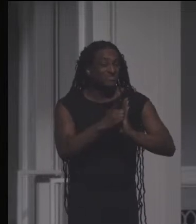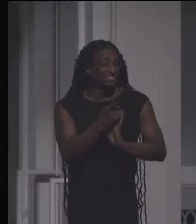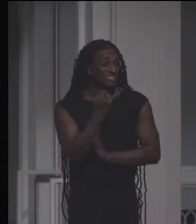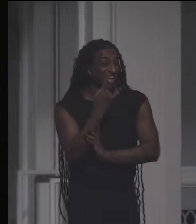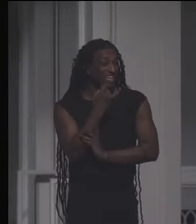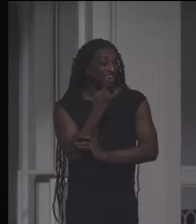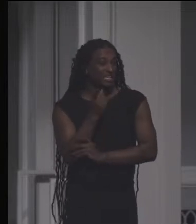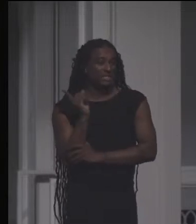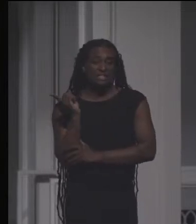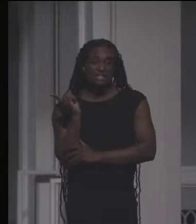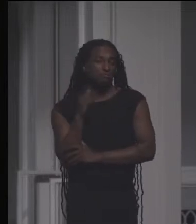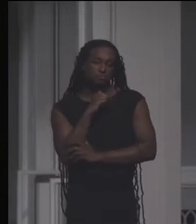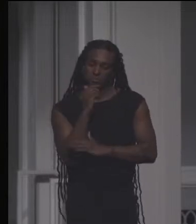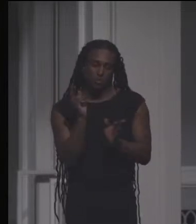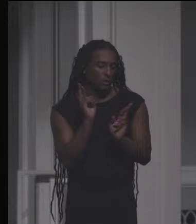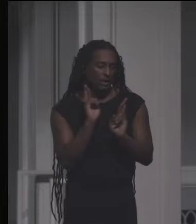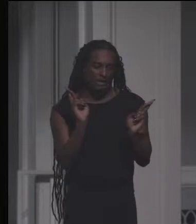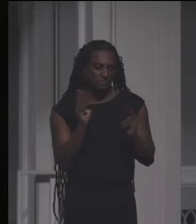not yet ready.